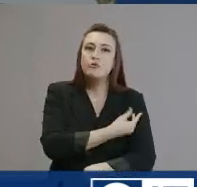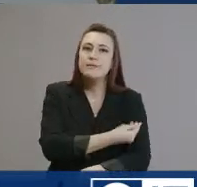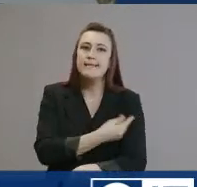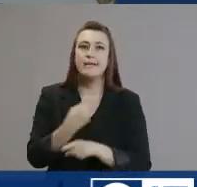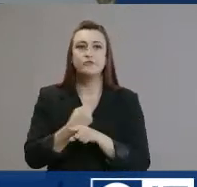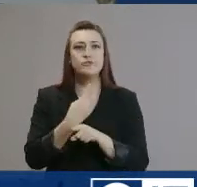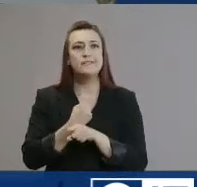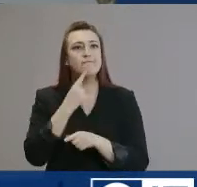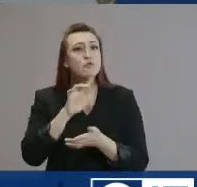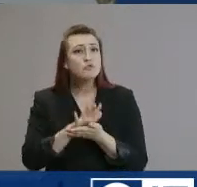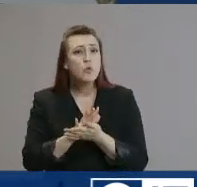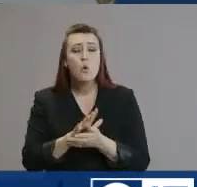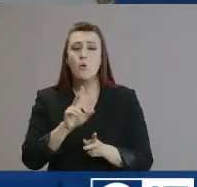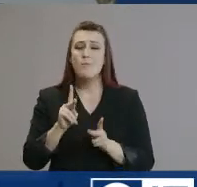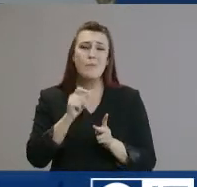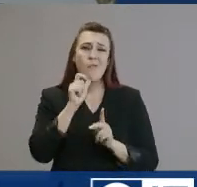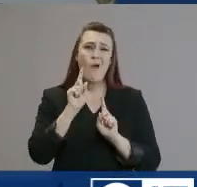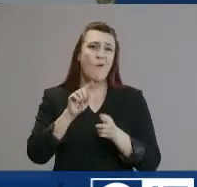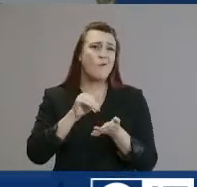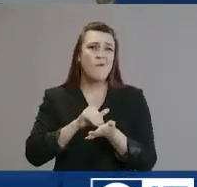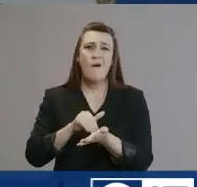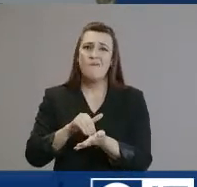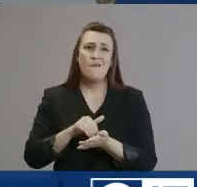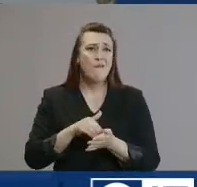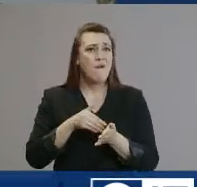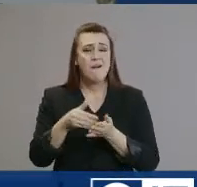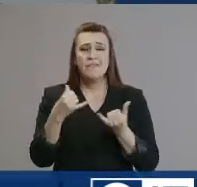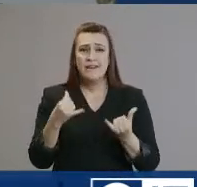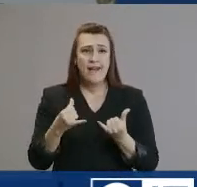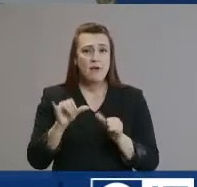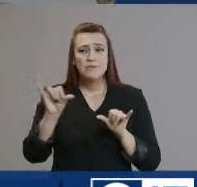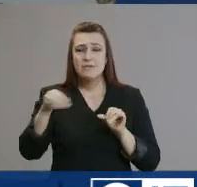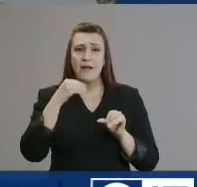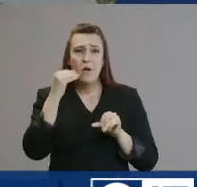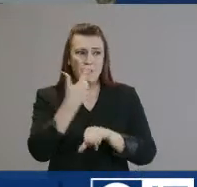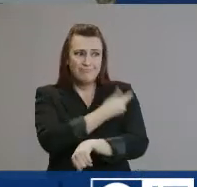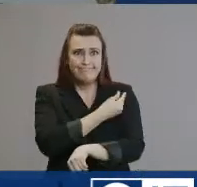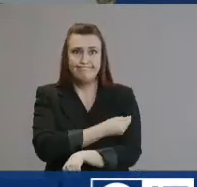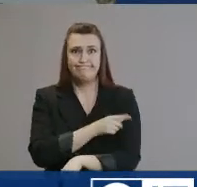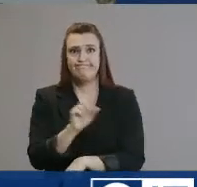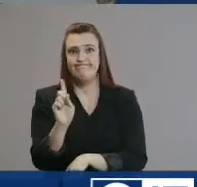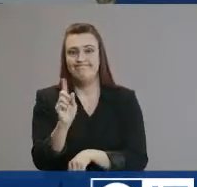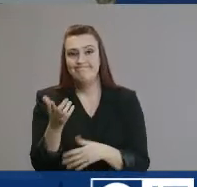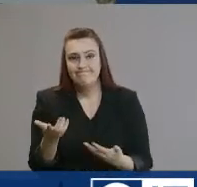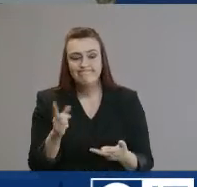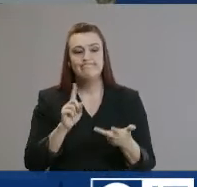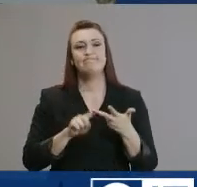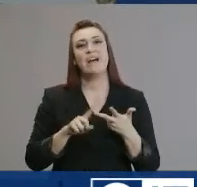well-child checkups, and we also have concerns for those victims of domestic violence.